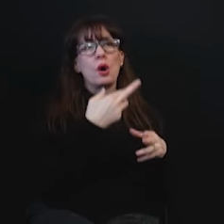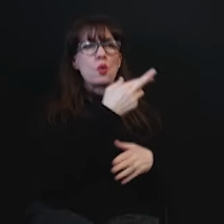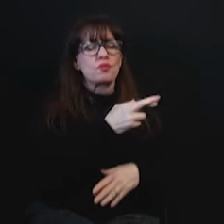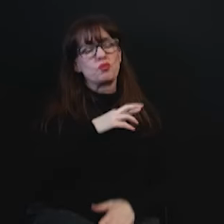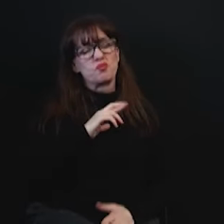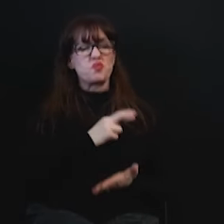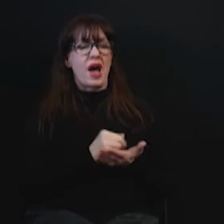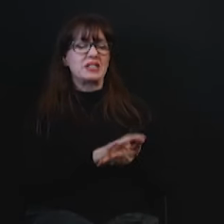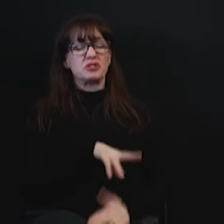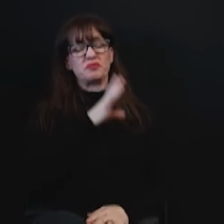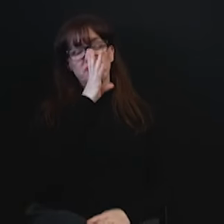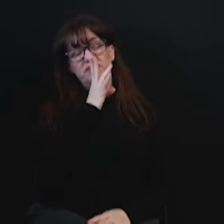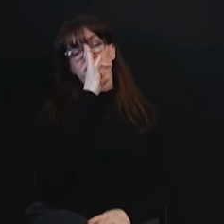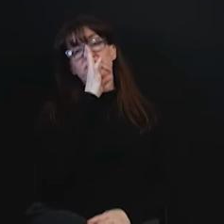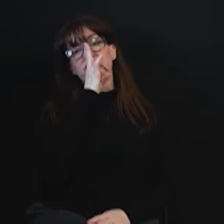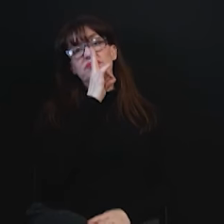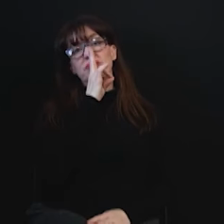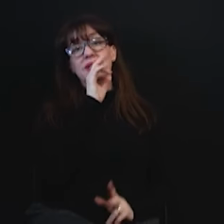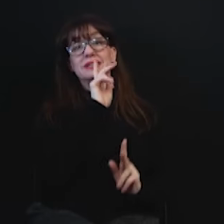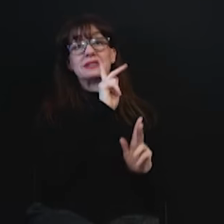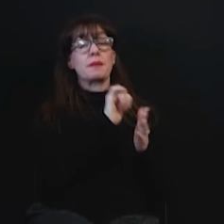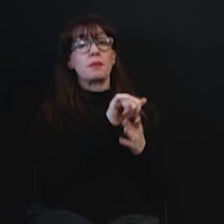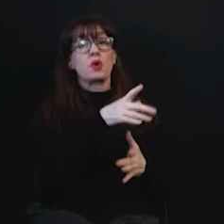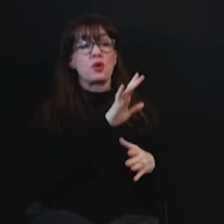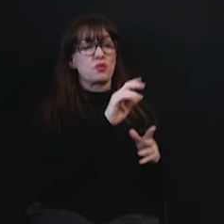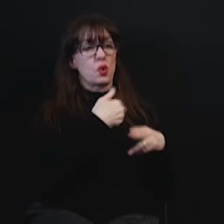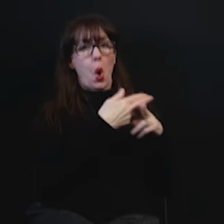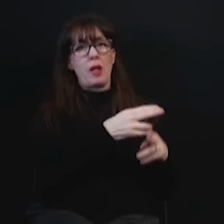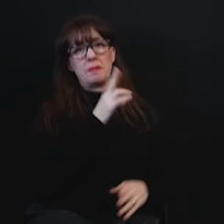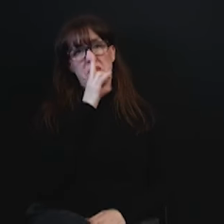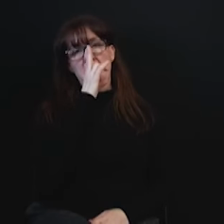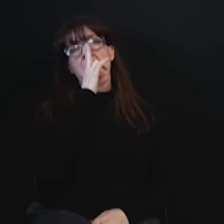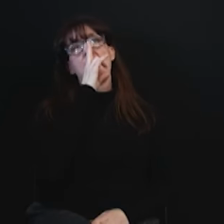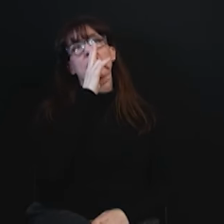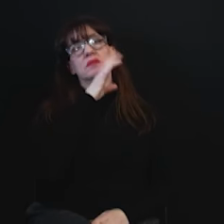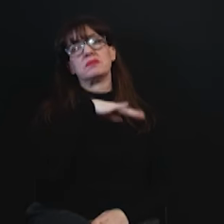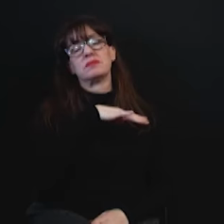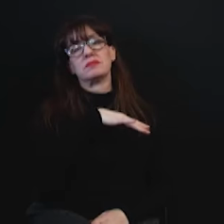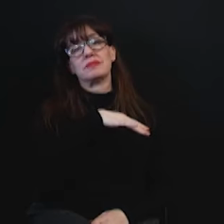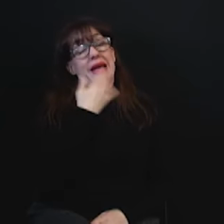indignation. Some other people would look at that and call it arrogance. I don't know.